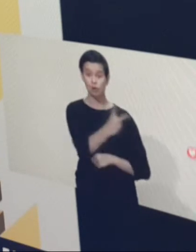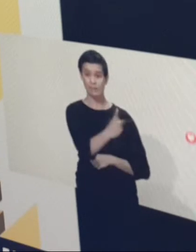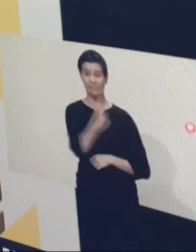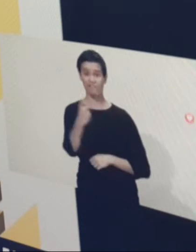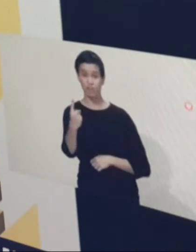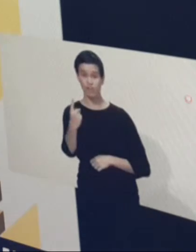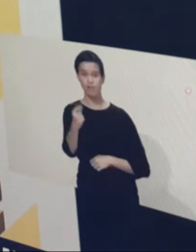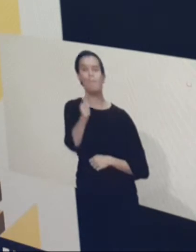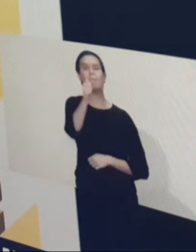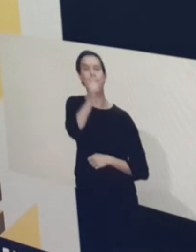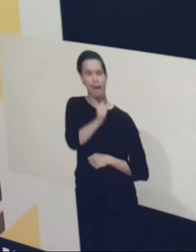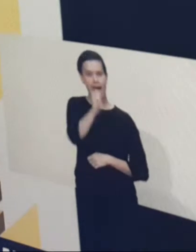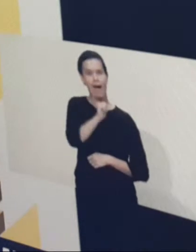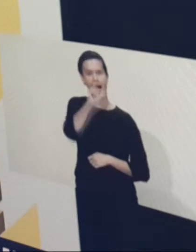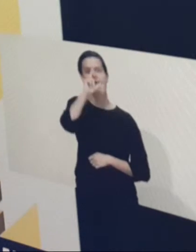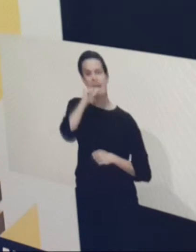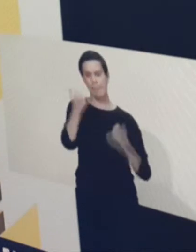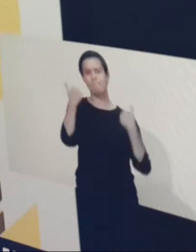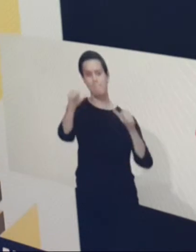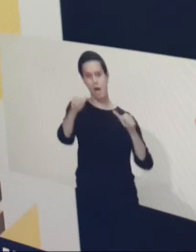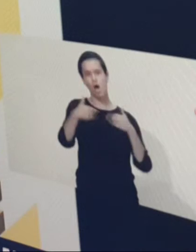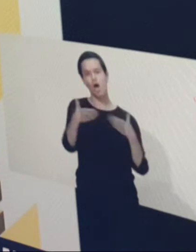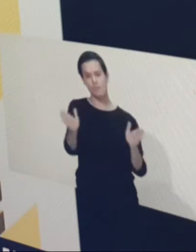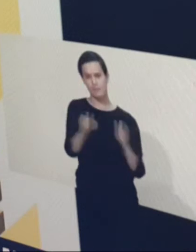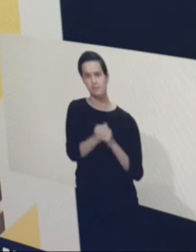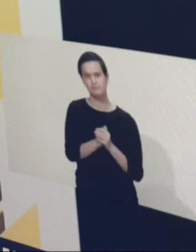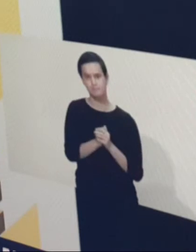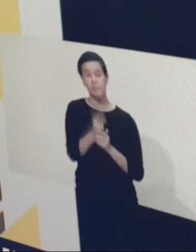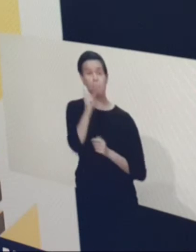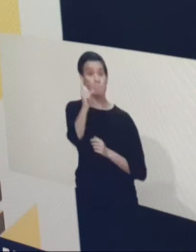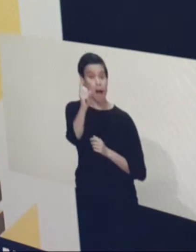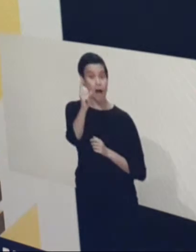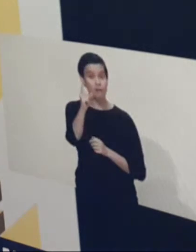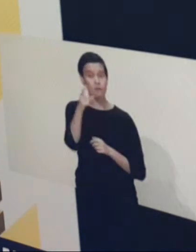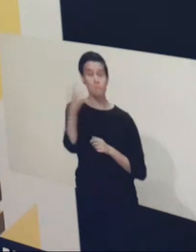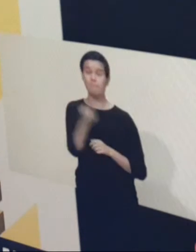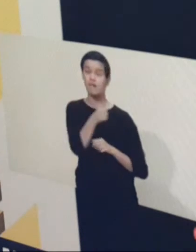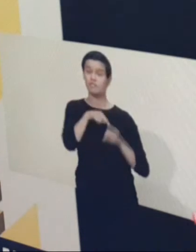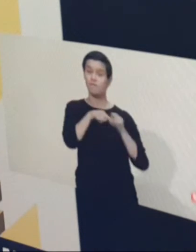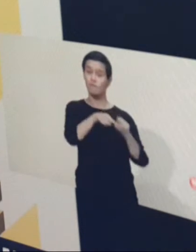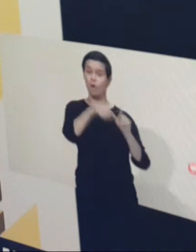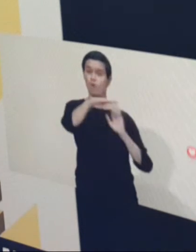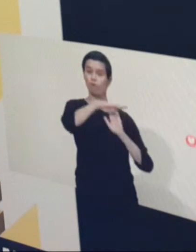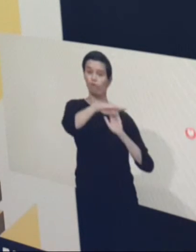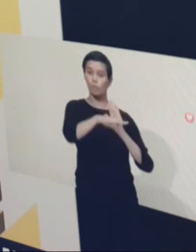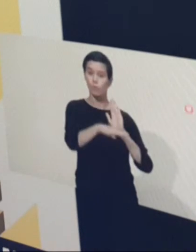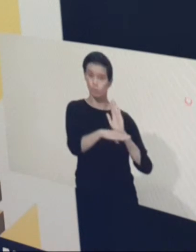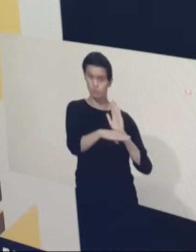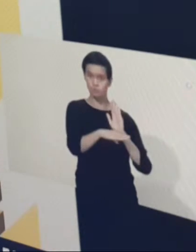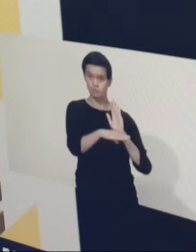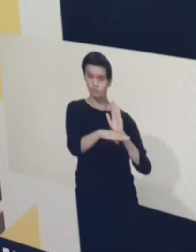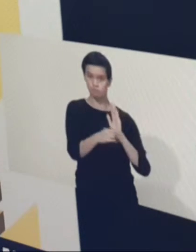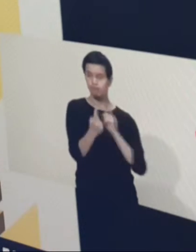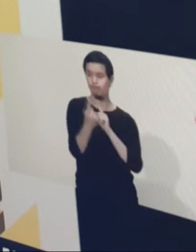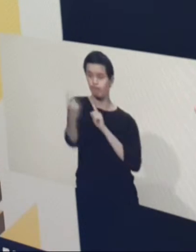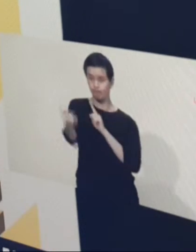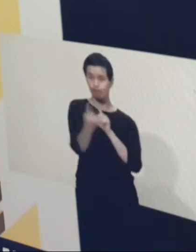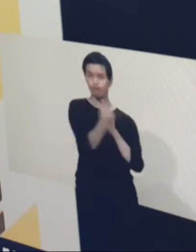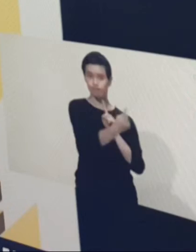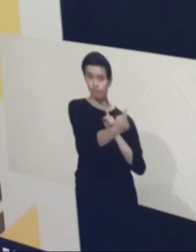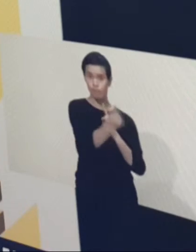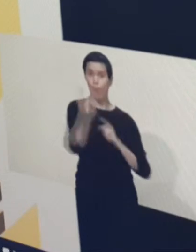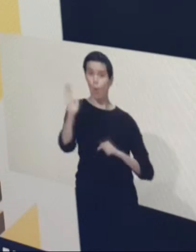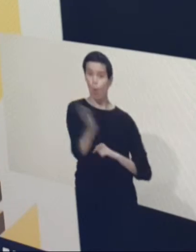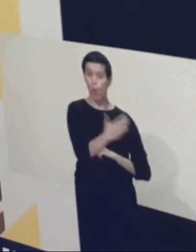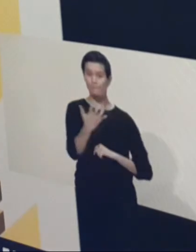the requirements set out last week, including that seating must be provided, there must be space between tables, and there mustn't be multiple waiters